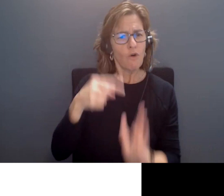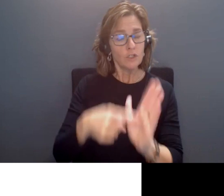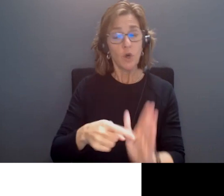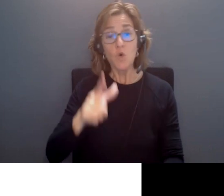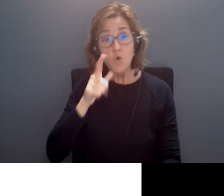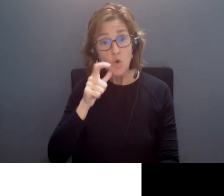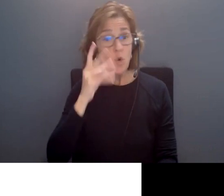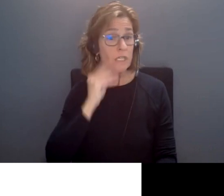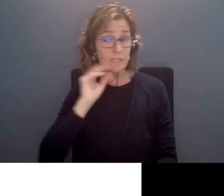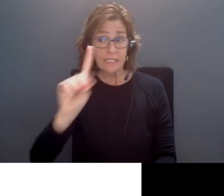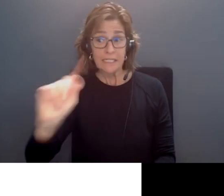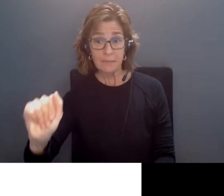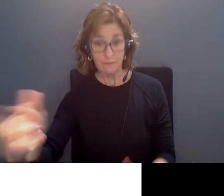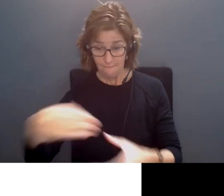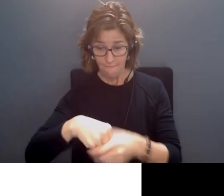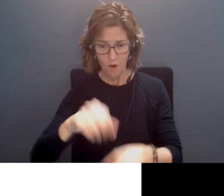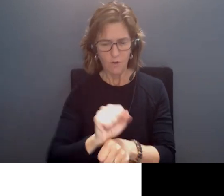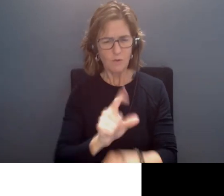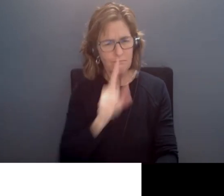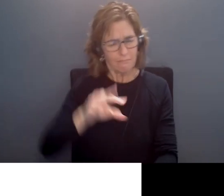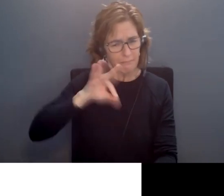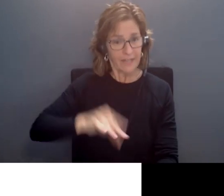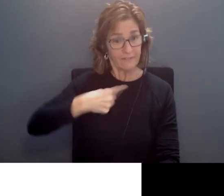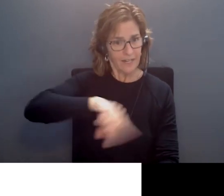workplaces and communities.